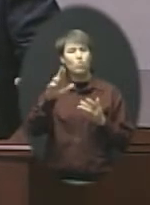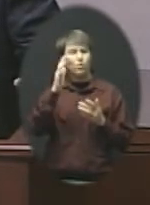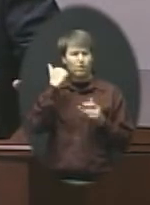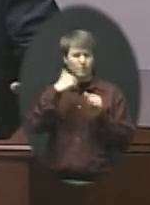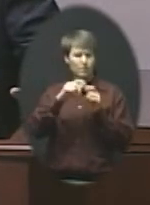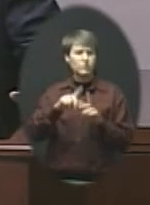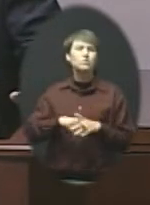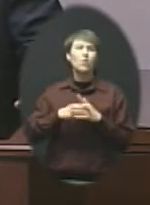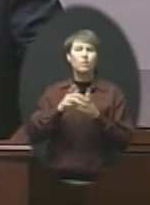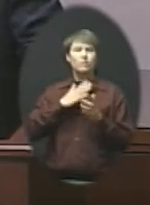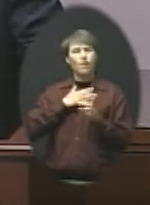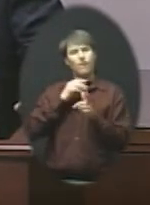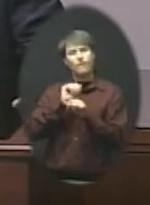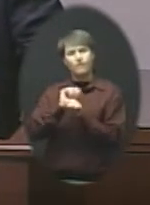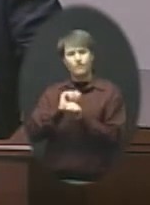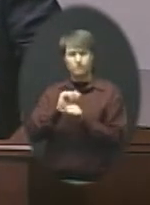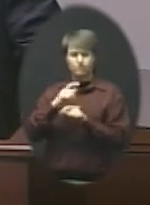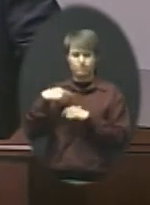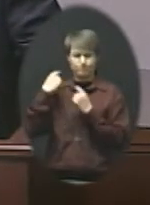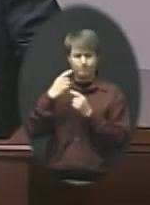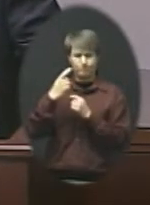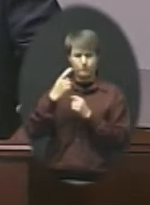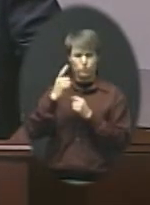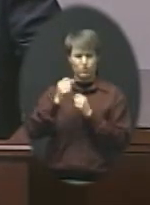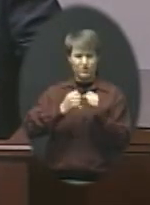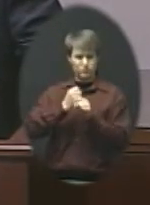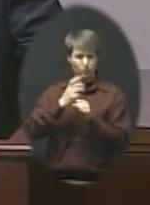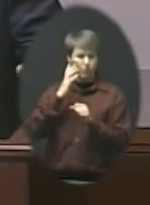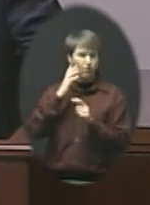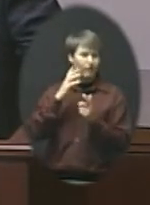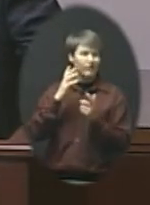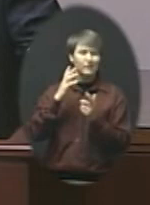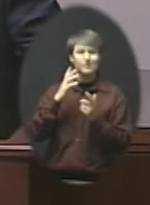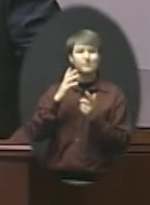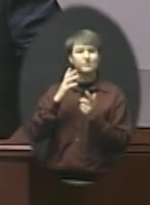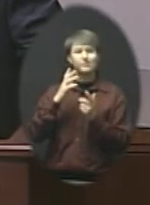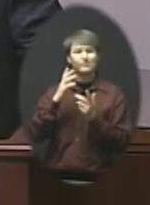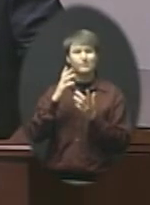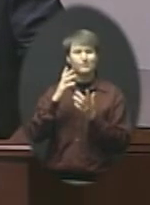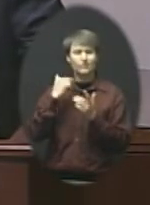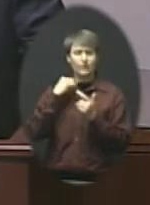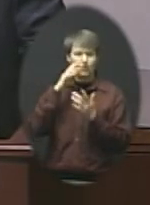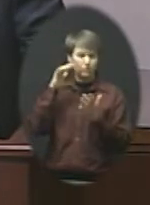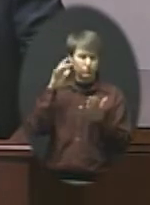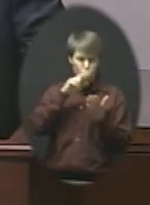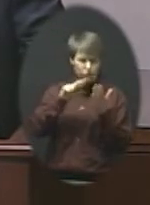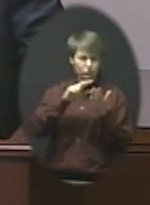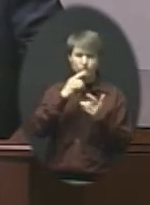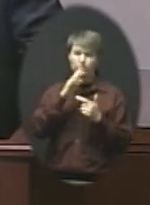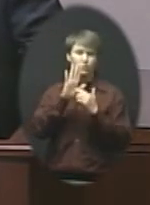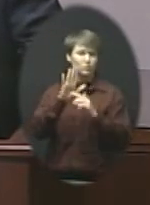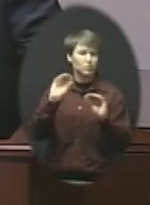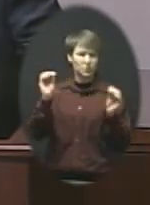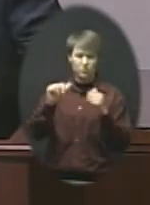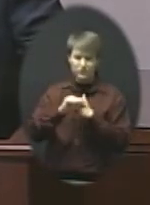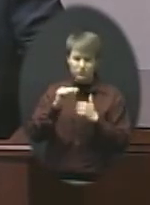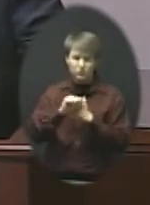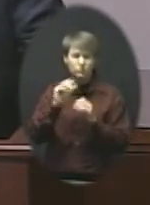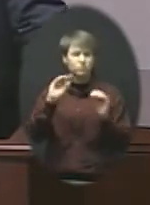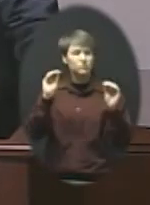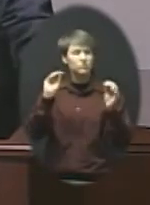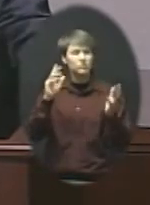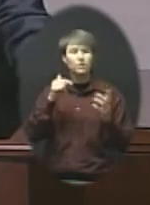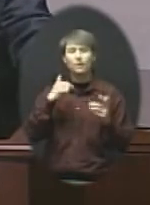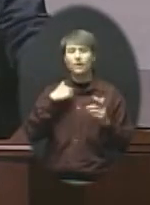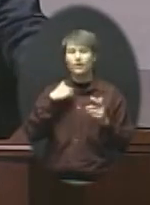started my career 20 years ago, there was a lot more concern about whether or not there were dangers. The studies have shown there is not. Doesn't present any danger.